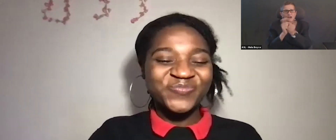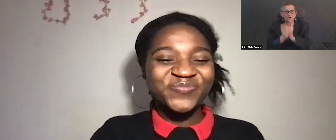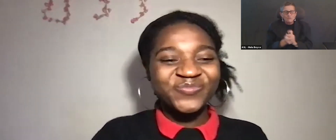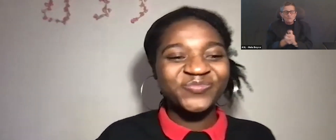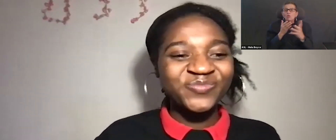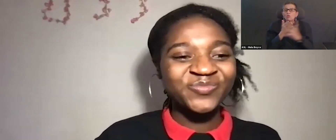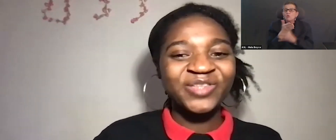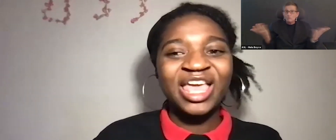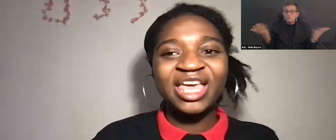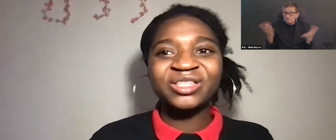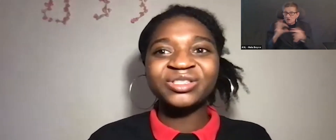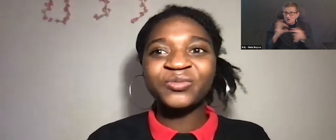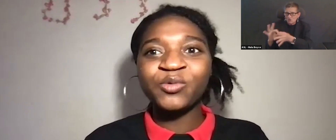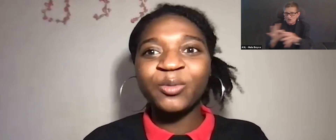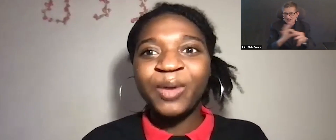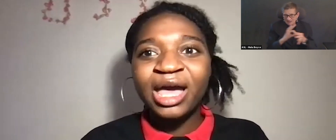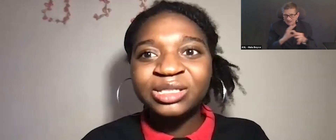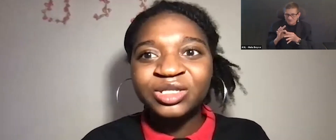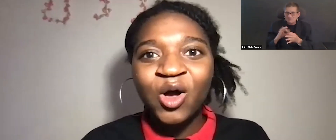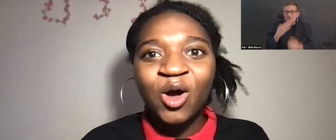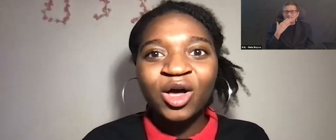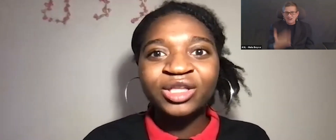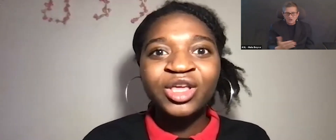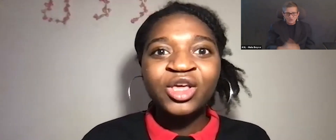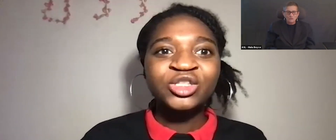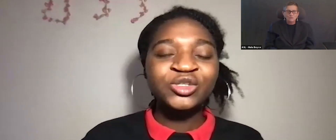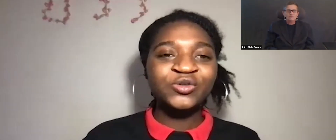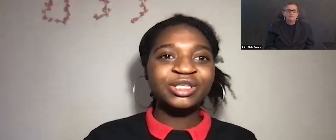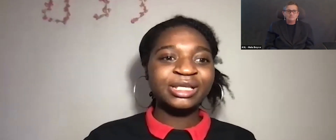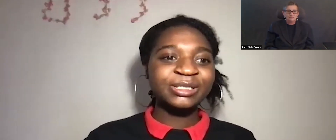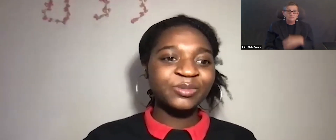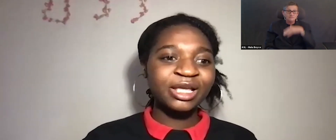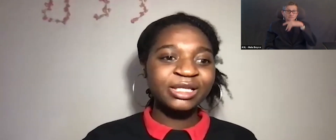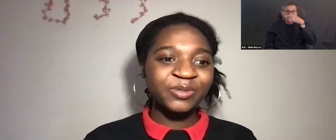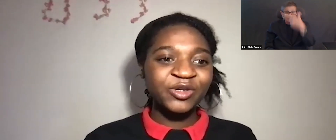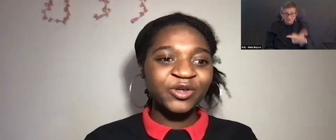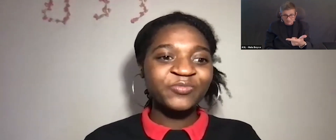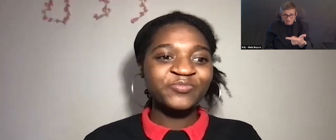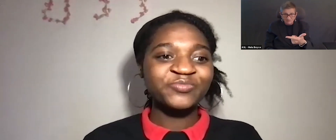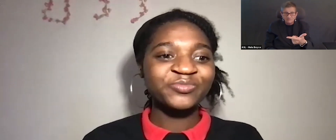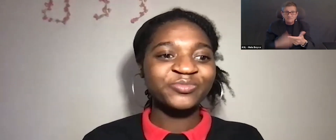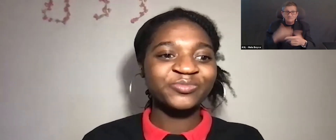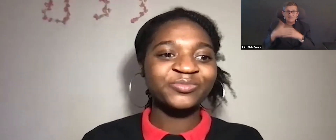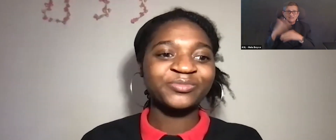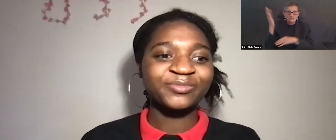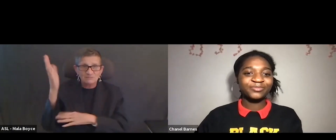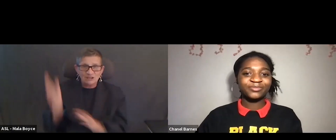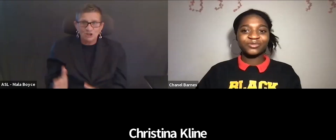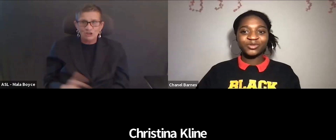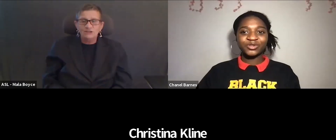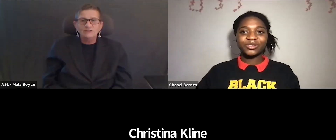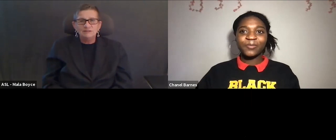you. And we will pass it on to the next speaker.